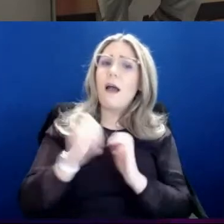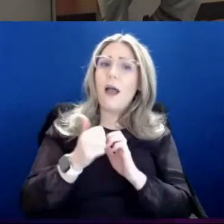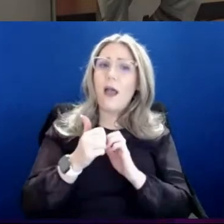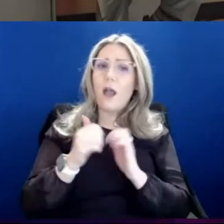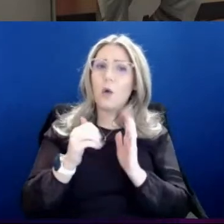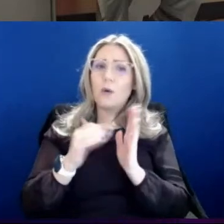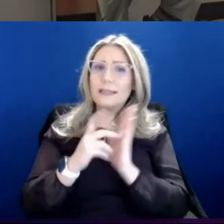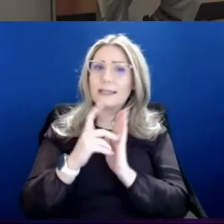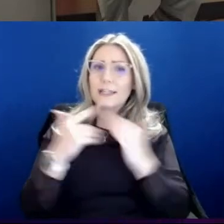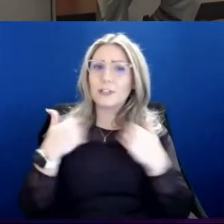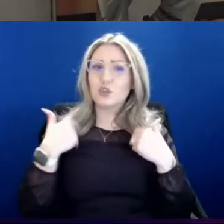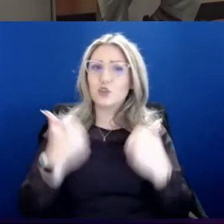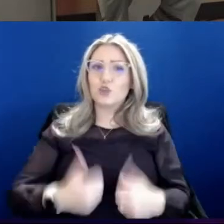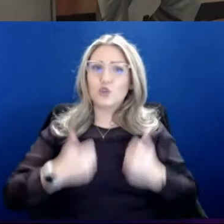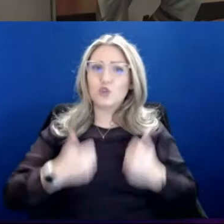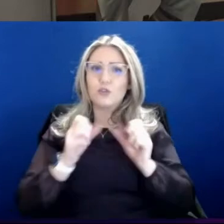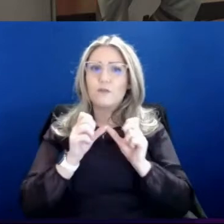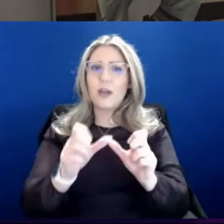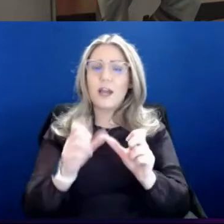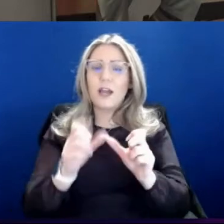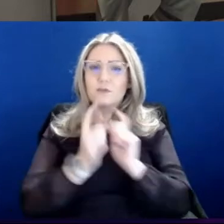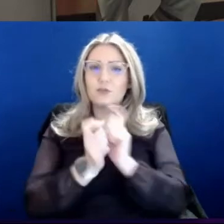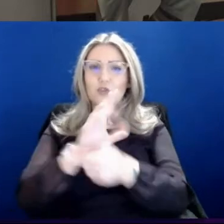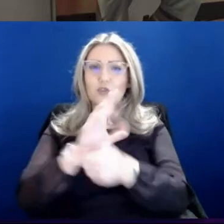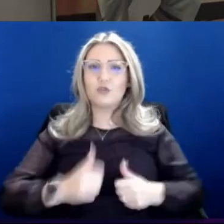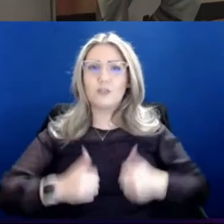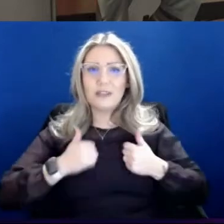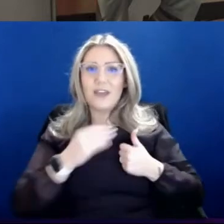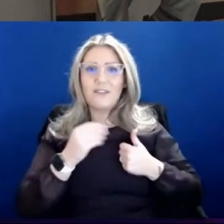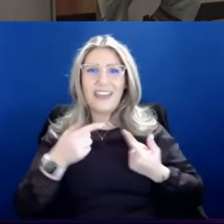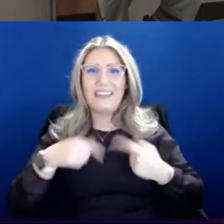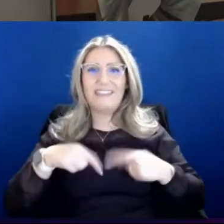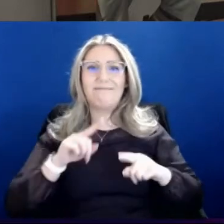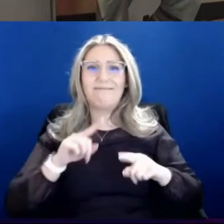survivor changed your life and how you live during a pandemic?